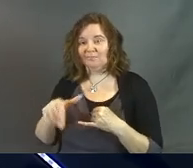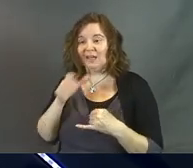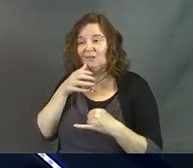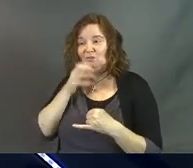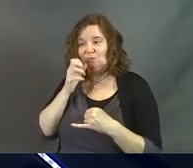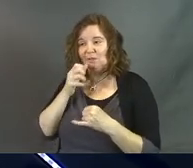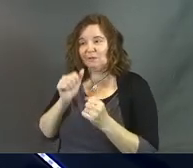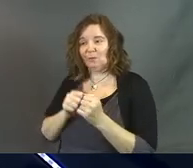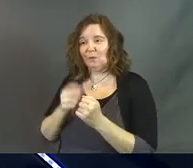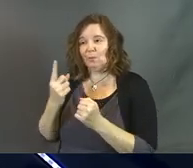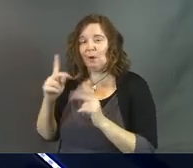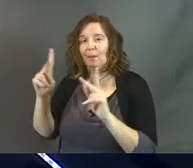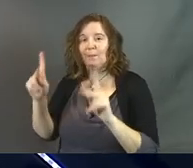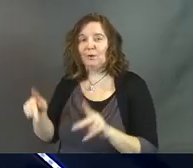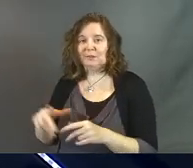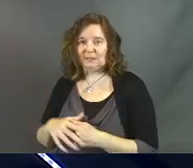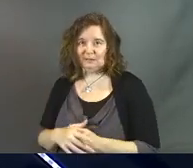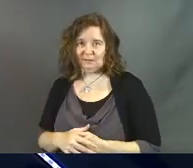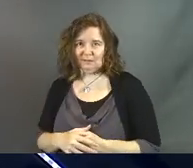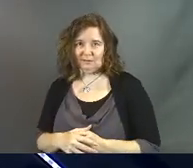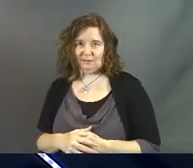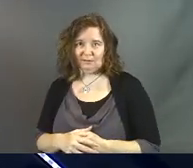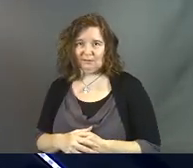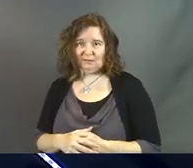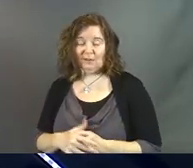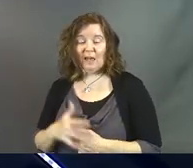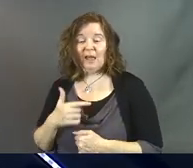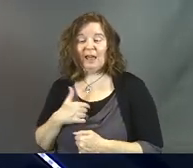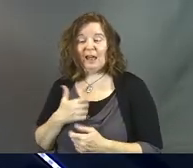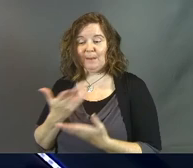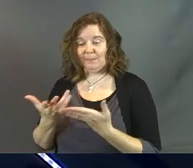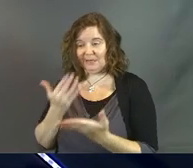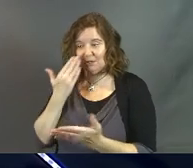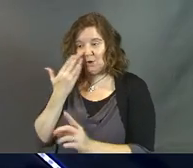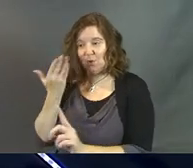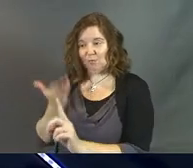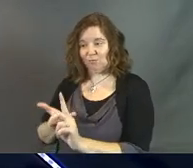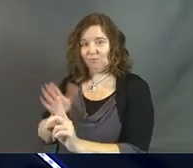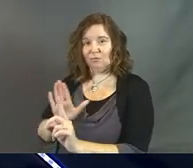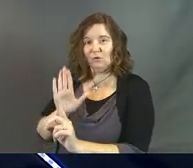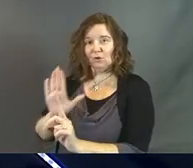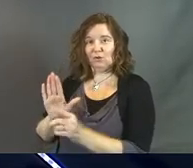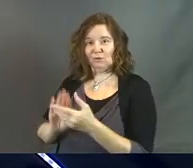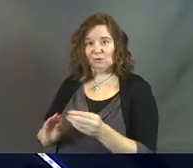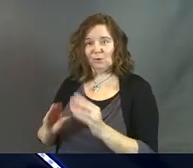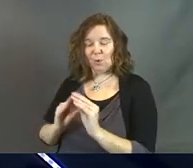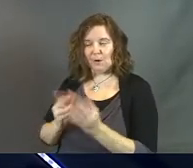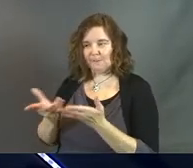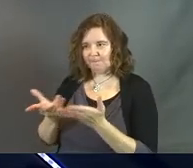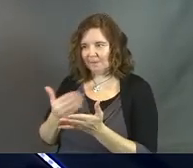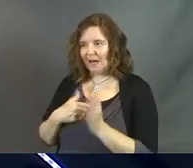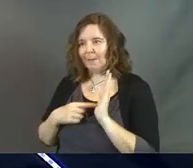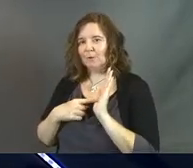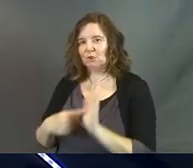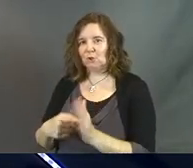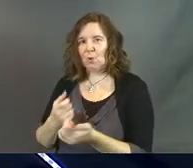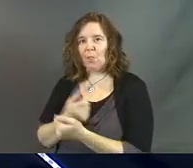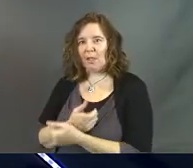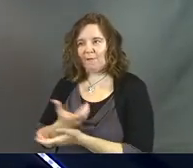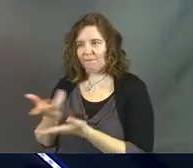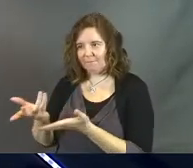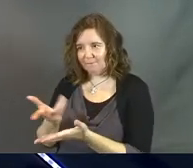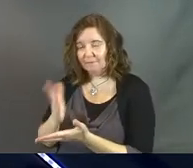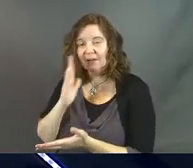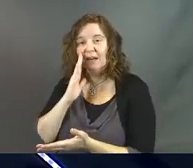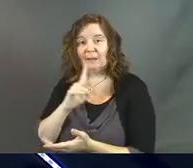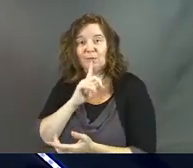the cup of one person. And I'm going to get to know her story, and I'm going to show love to her, and